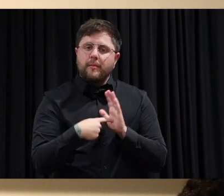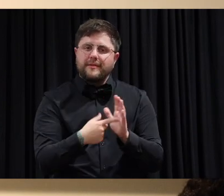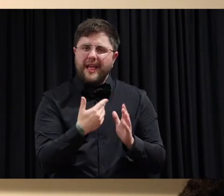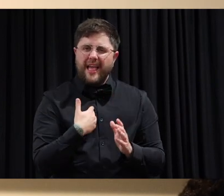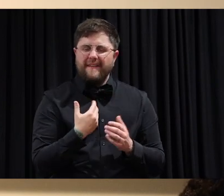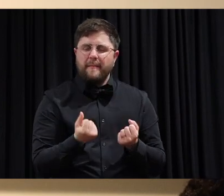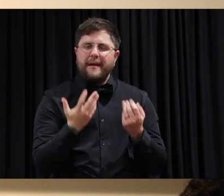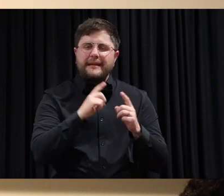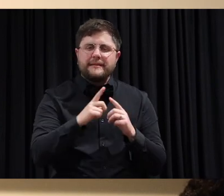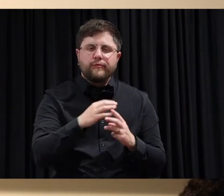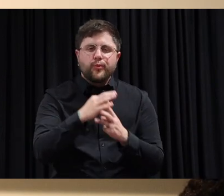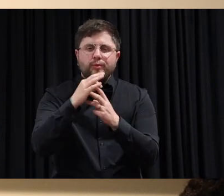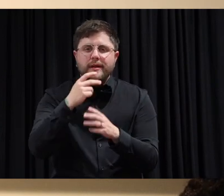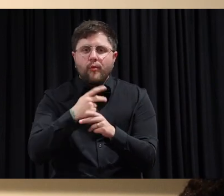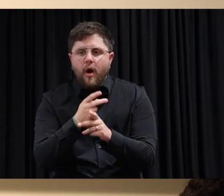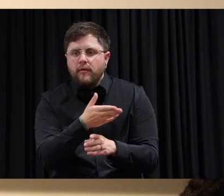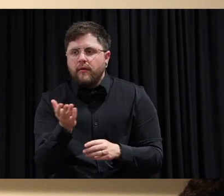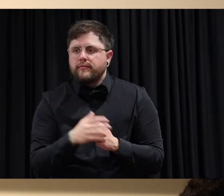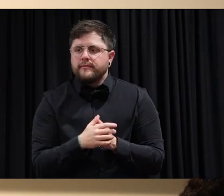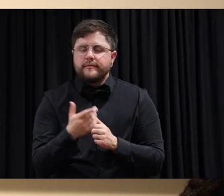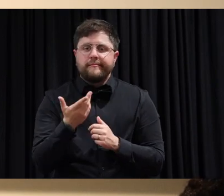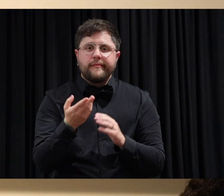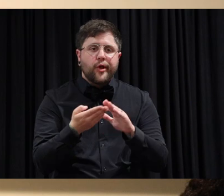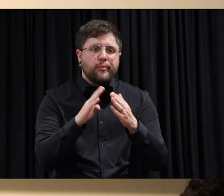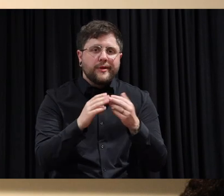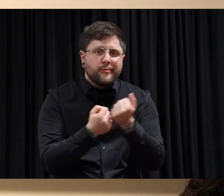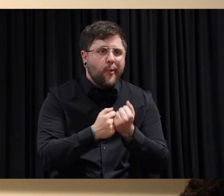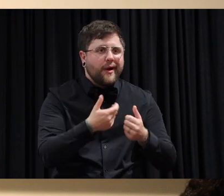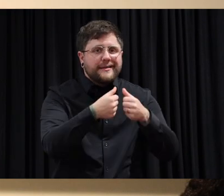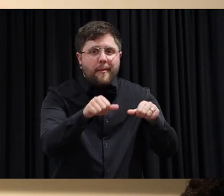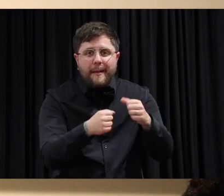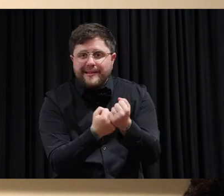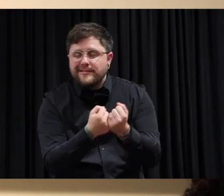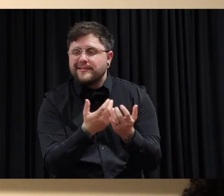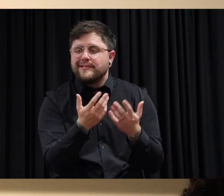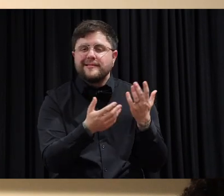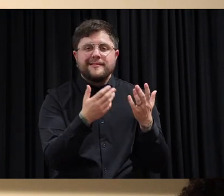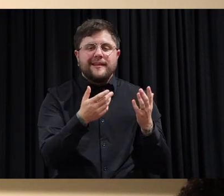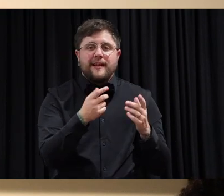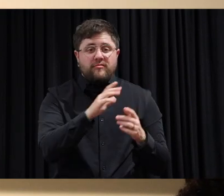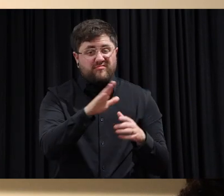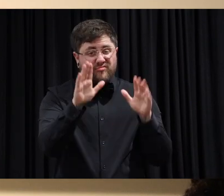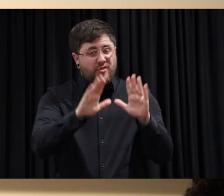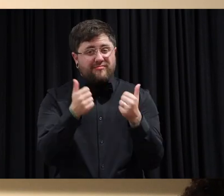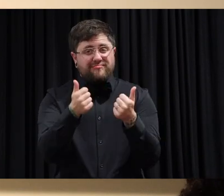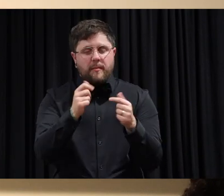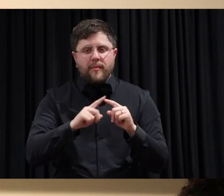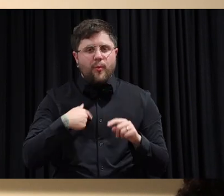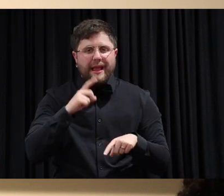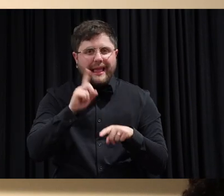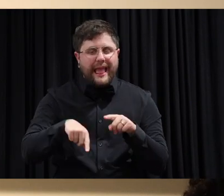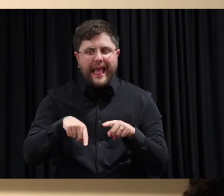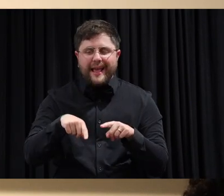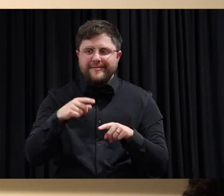and programs, right? Grant programs, community seconds, down payment assistance. All of that is great, but we can't rely on people just finding it